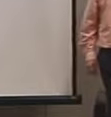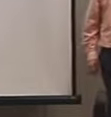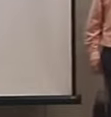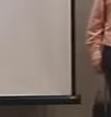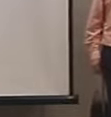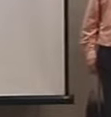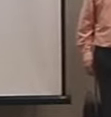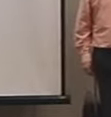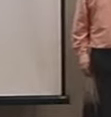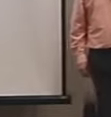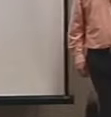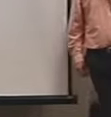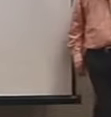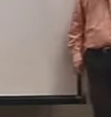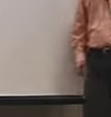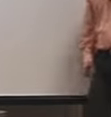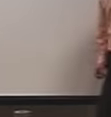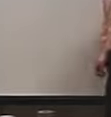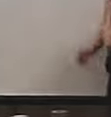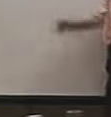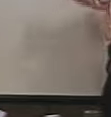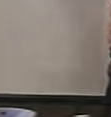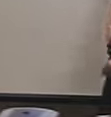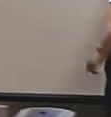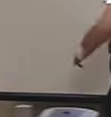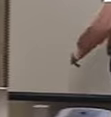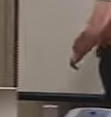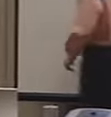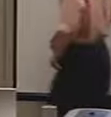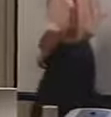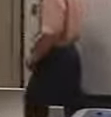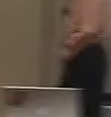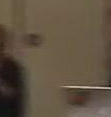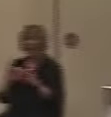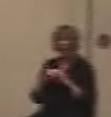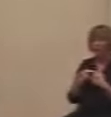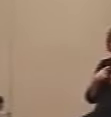is a better way to try it. So how do we get him to go on this route?